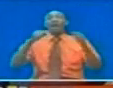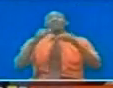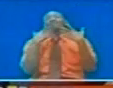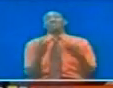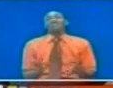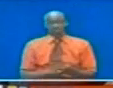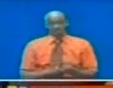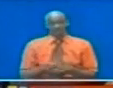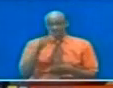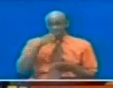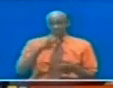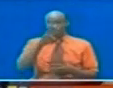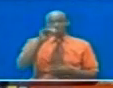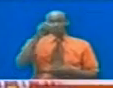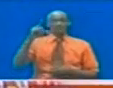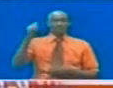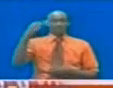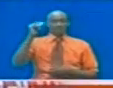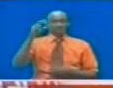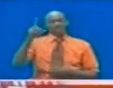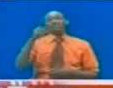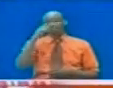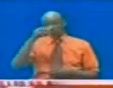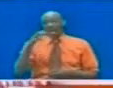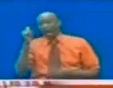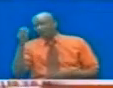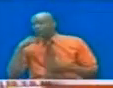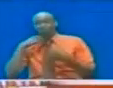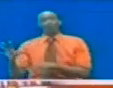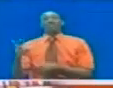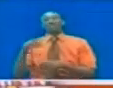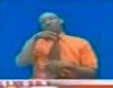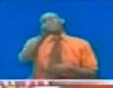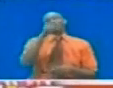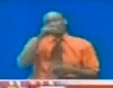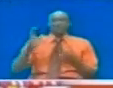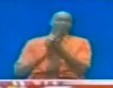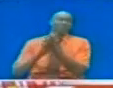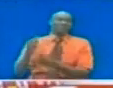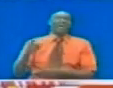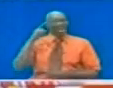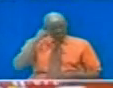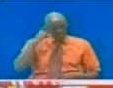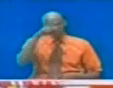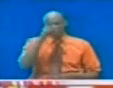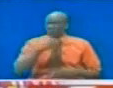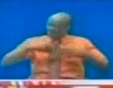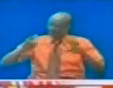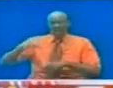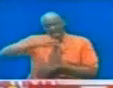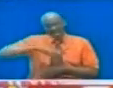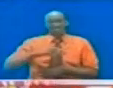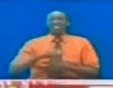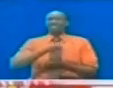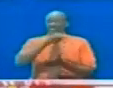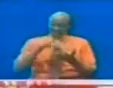have Wilfred Bungei instead of Abraham Mutai. I think the president should have leave this matter for Central